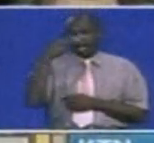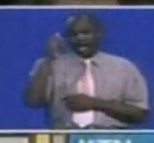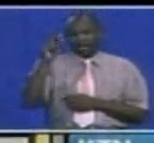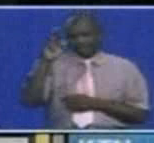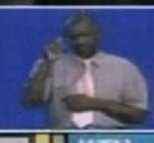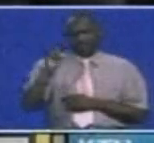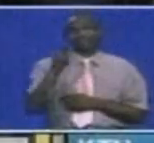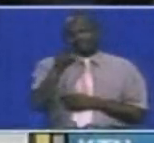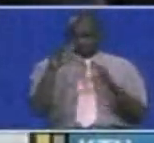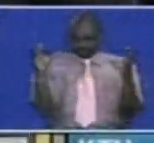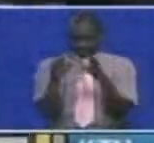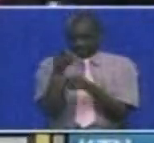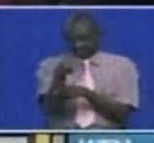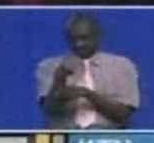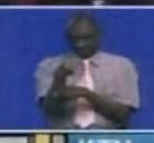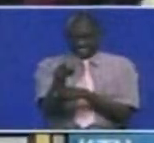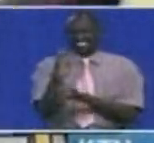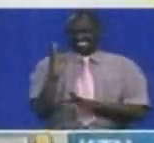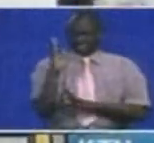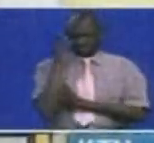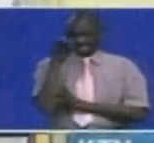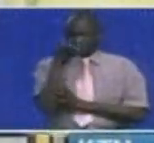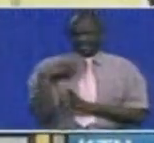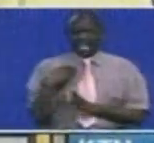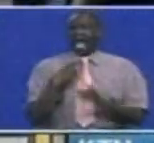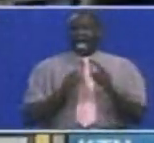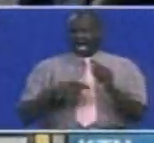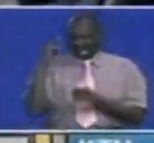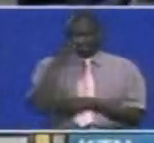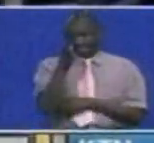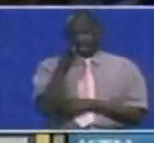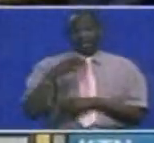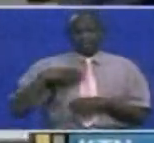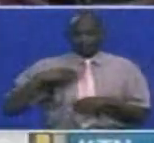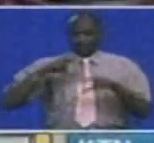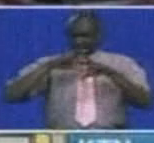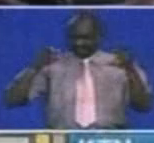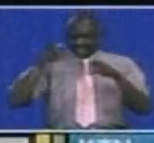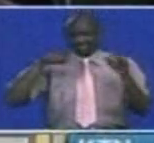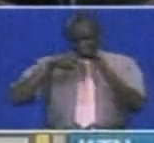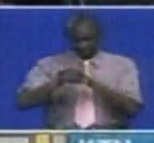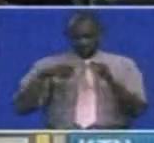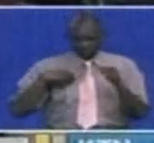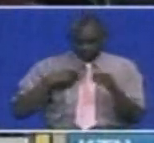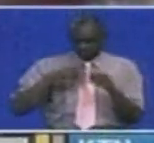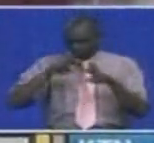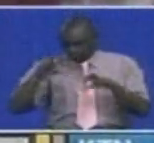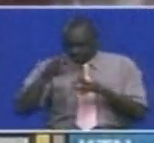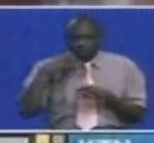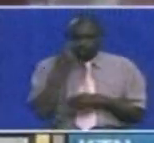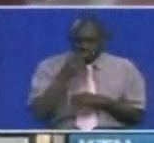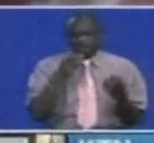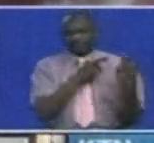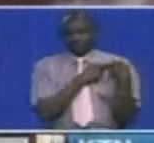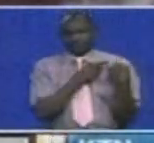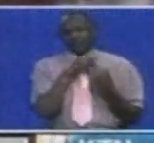vigilant. Security at the bus park has been tightened, with investigators combing through the scene for any leads into who could have